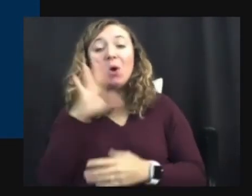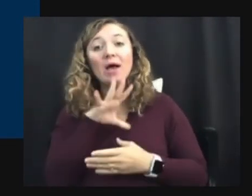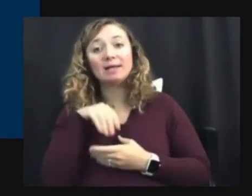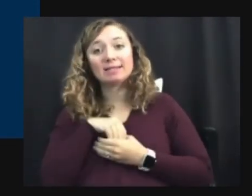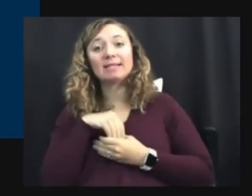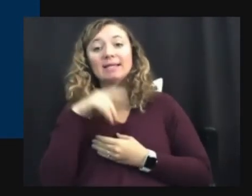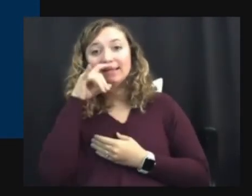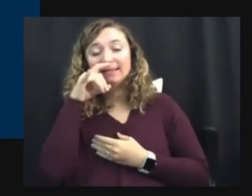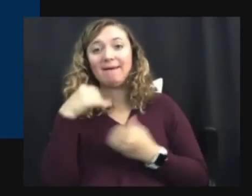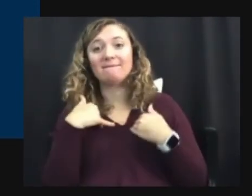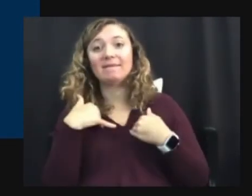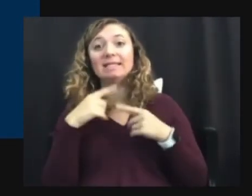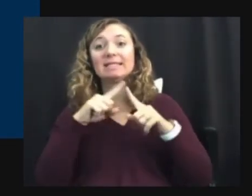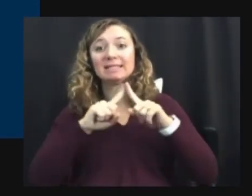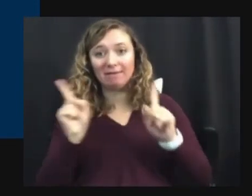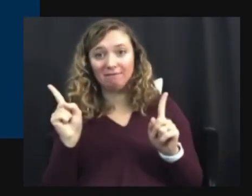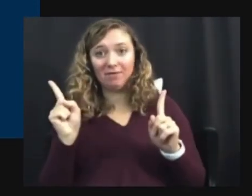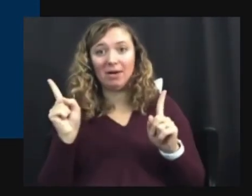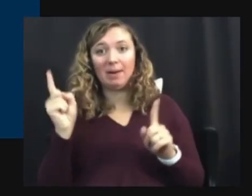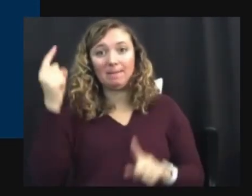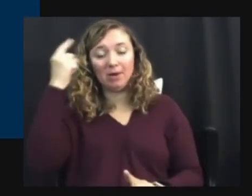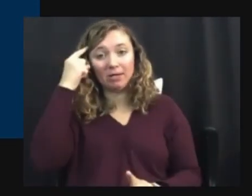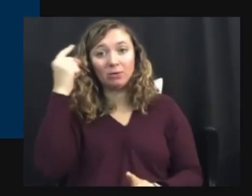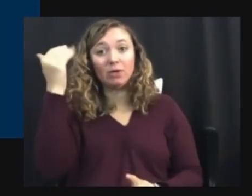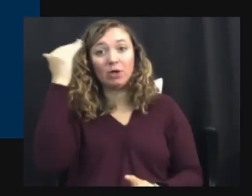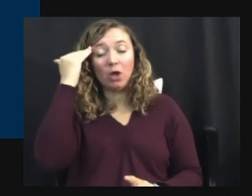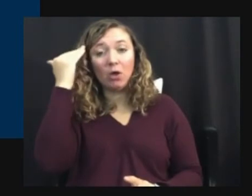different brains. We know that they prune